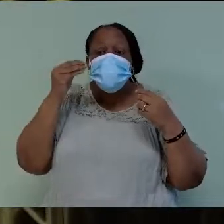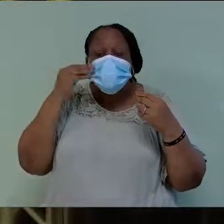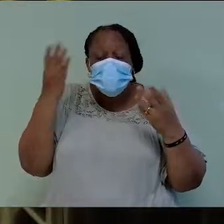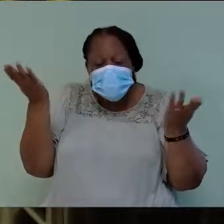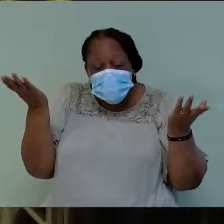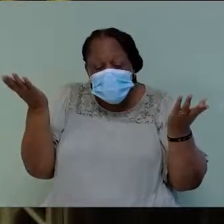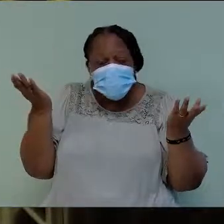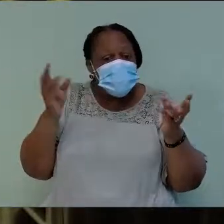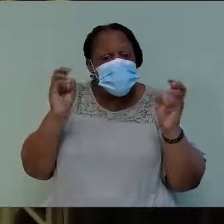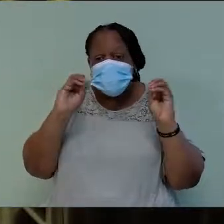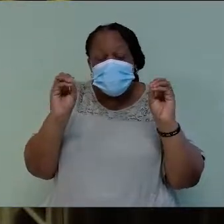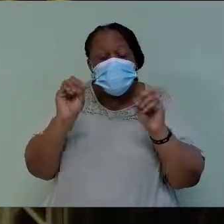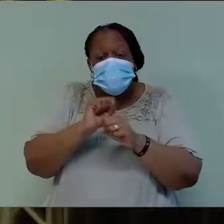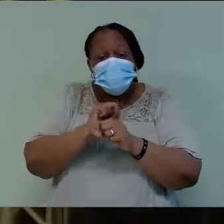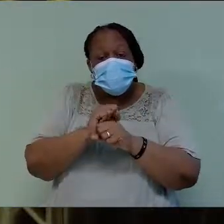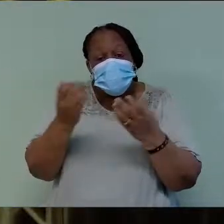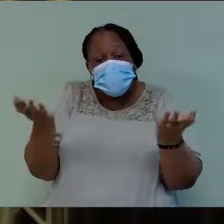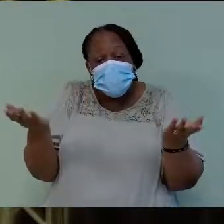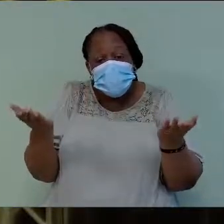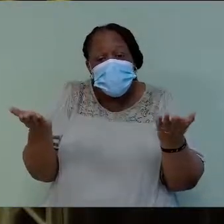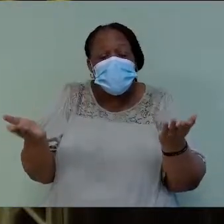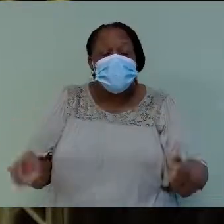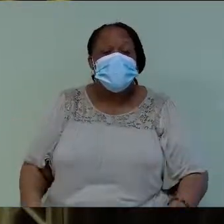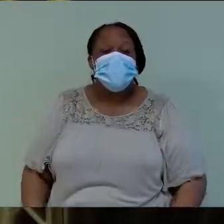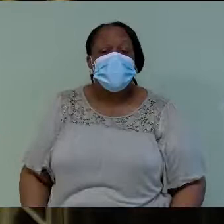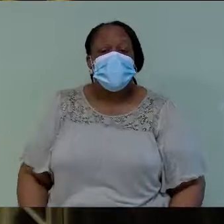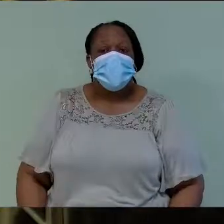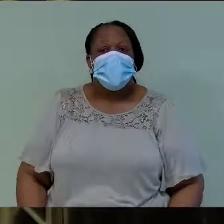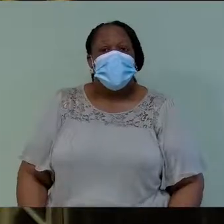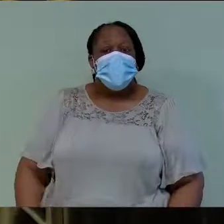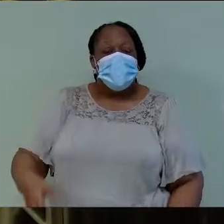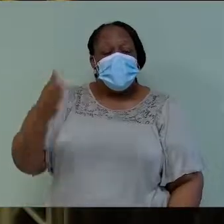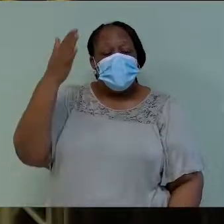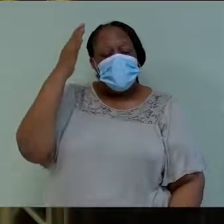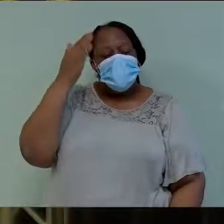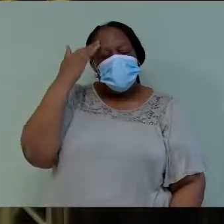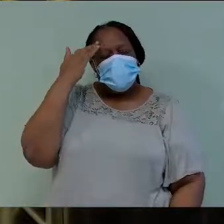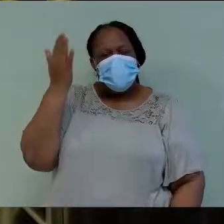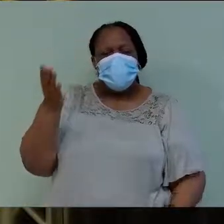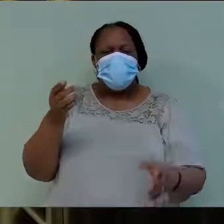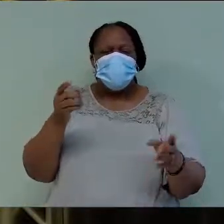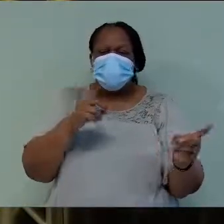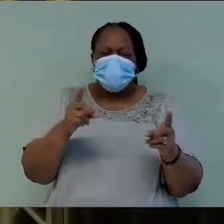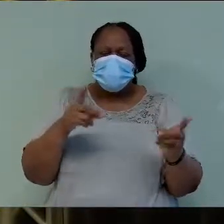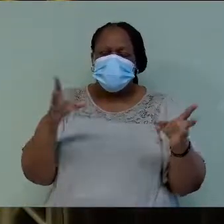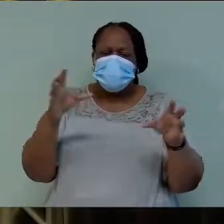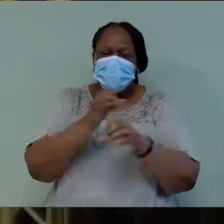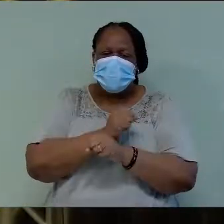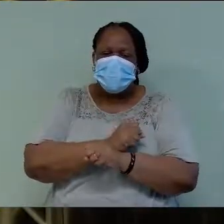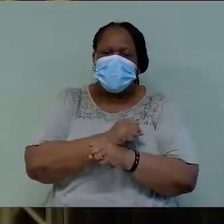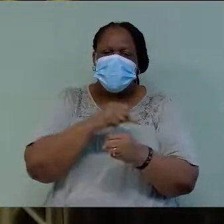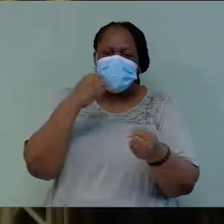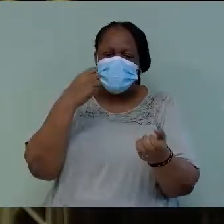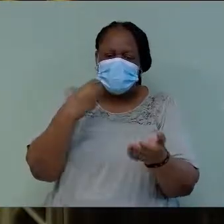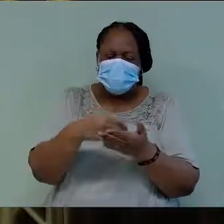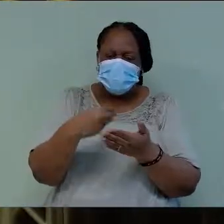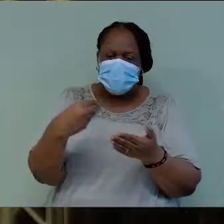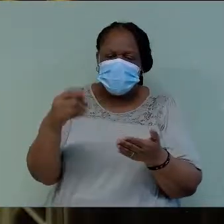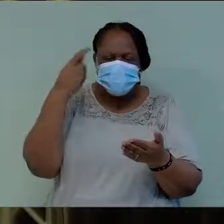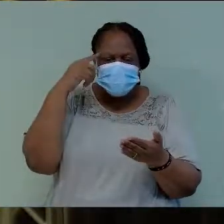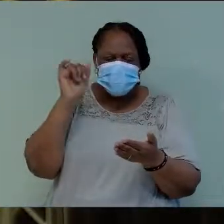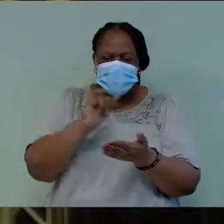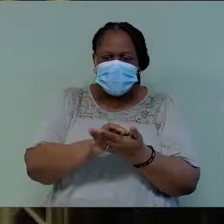laid off, and if they are entitled to severance payment. Firstly, according to law,